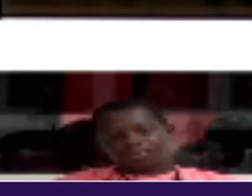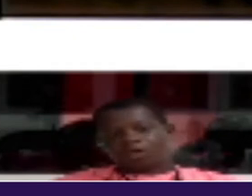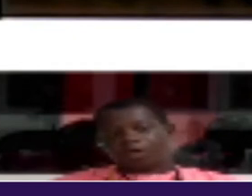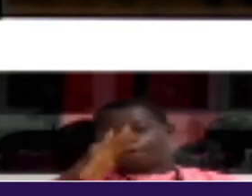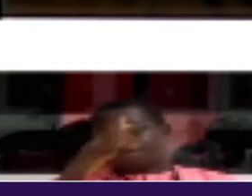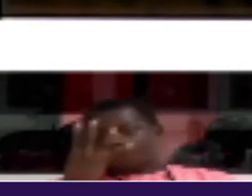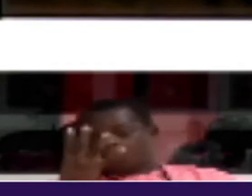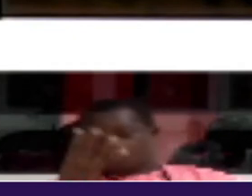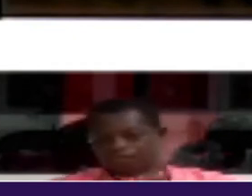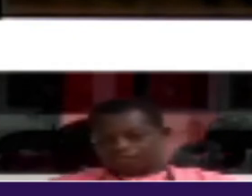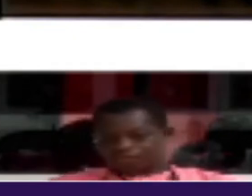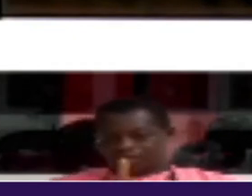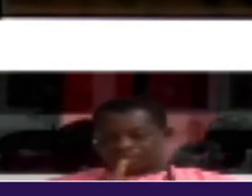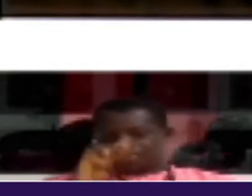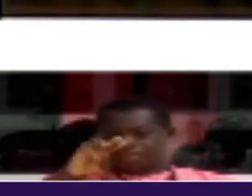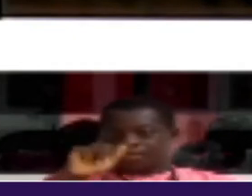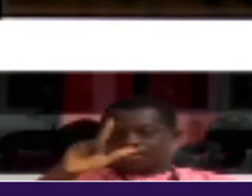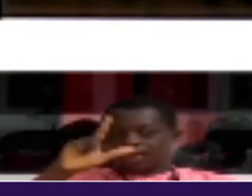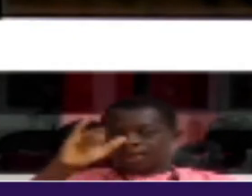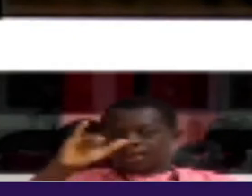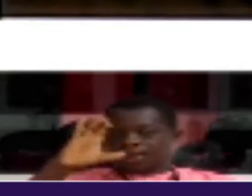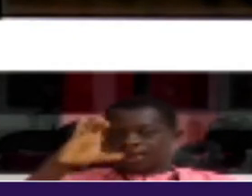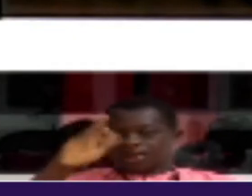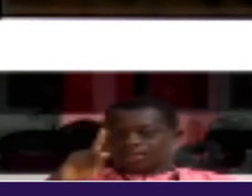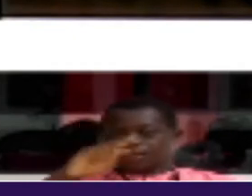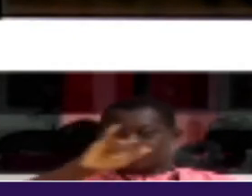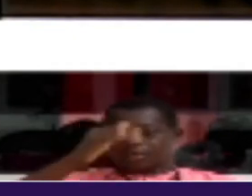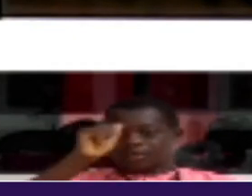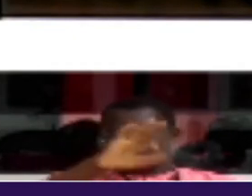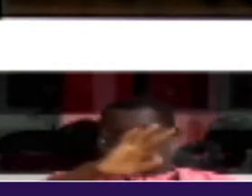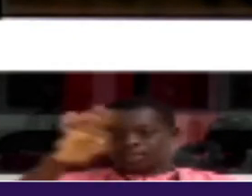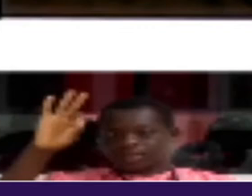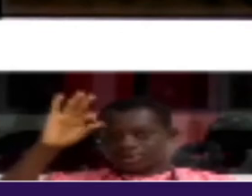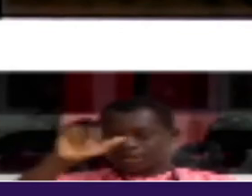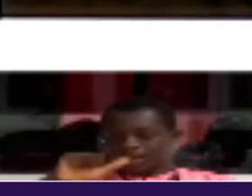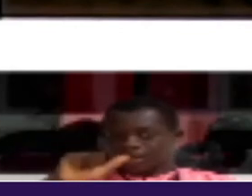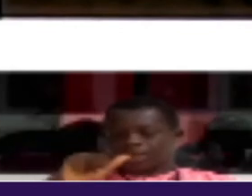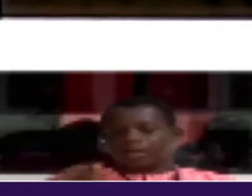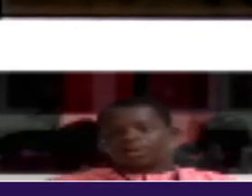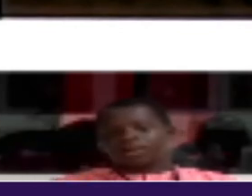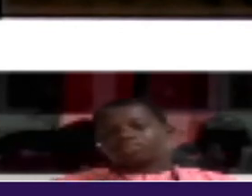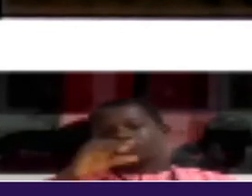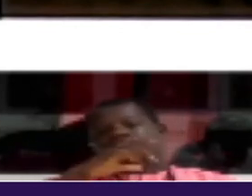four of them, Malik Jata, Sana Manye, and the man, and Tumul himself be inside the cabin.